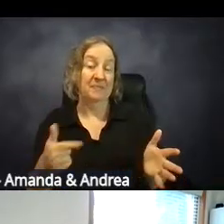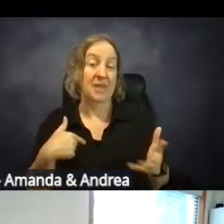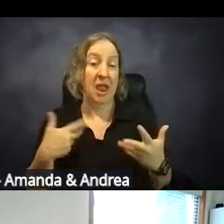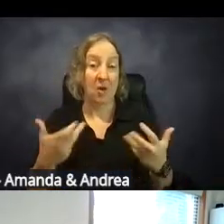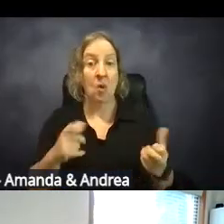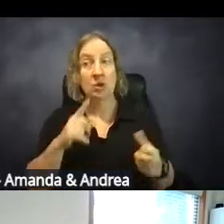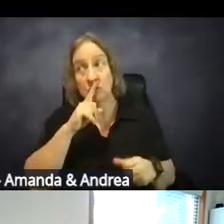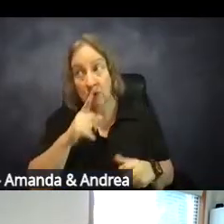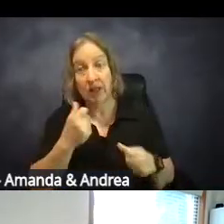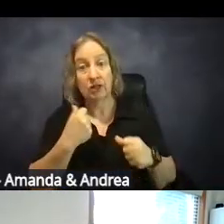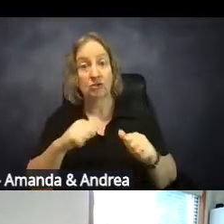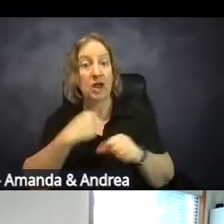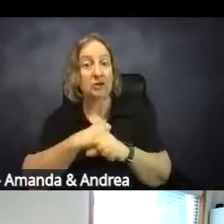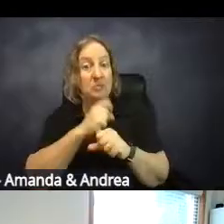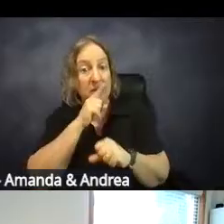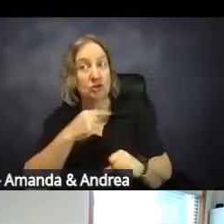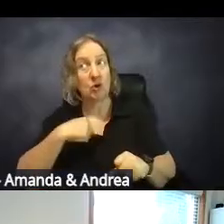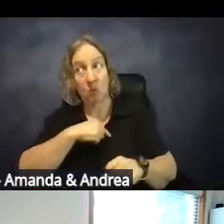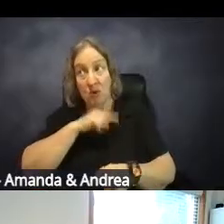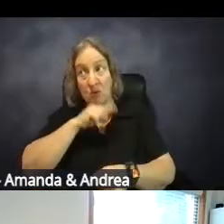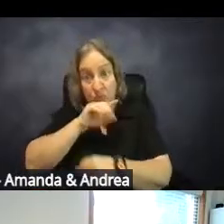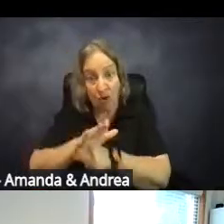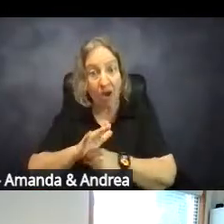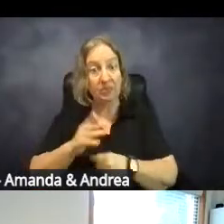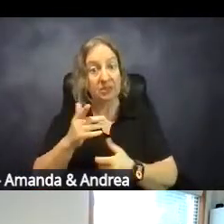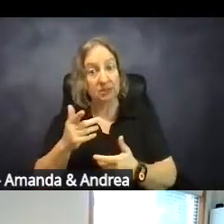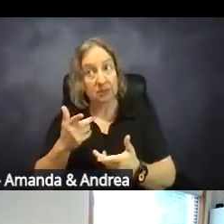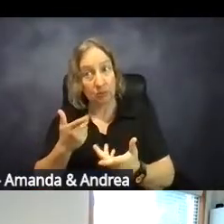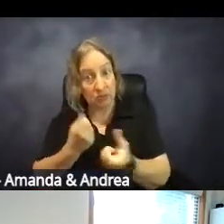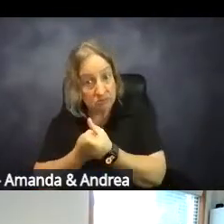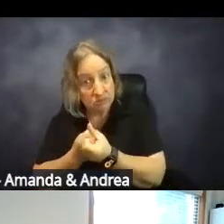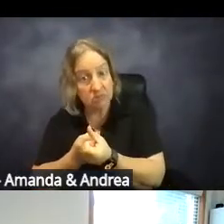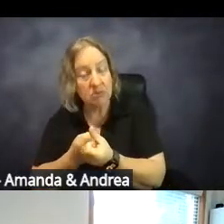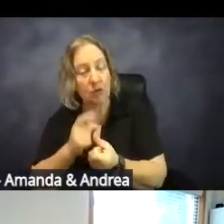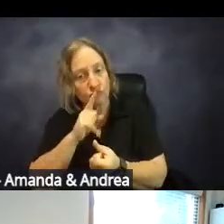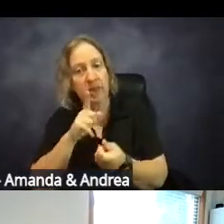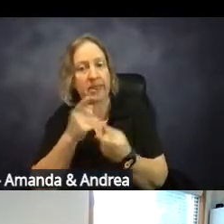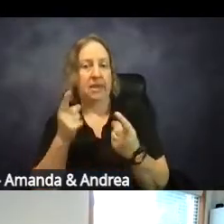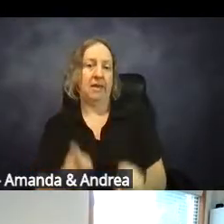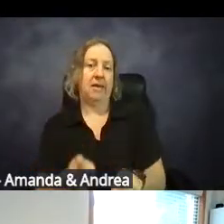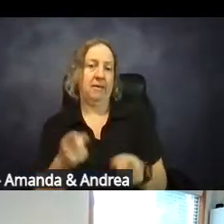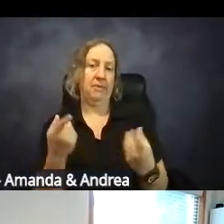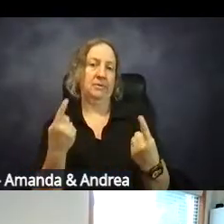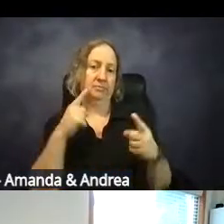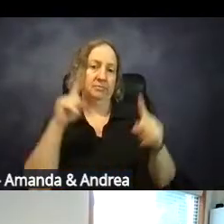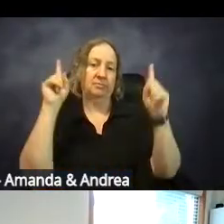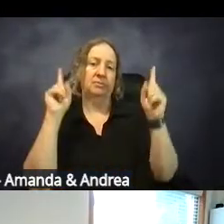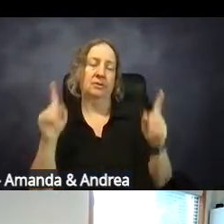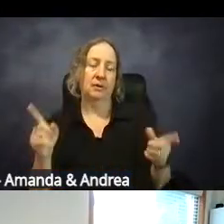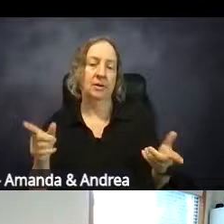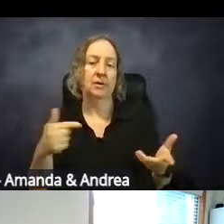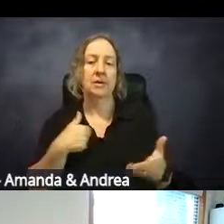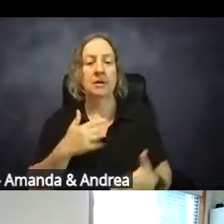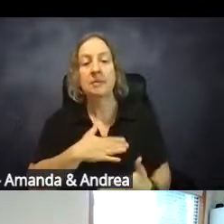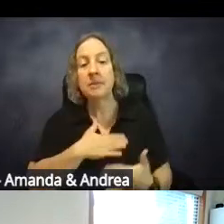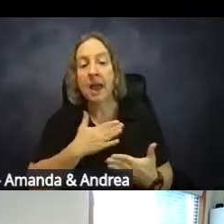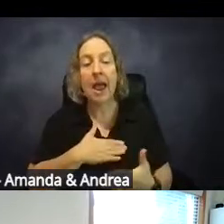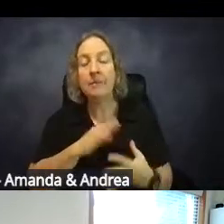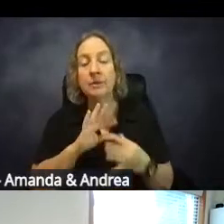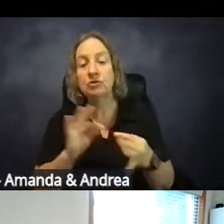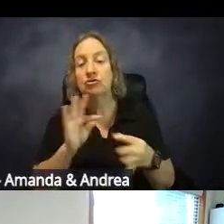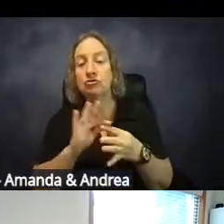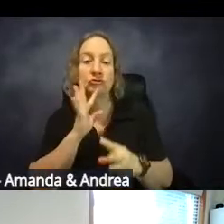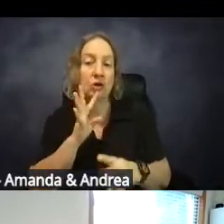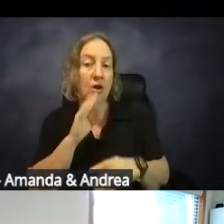really try to make sure what we promise and what we commit to actually happens. And so I'm happy to be a voice of